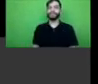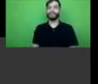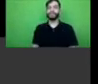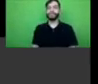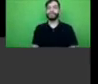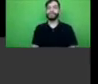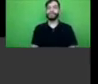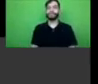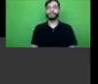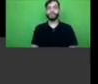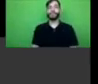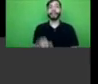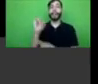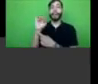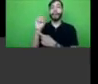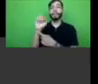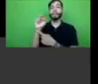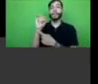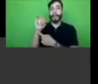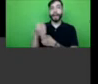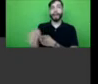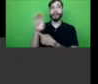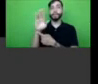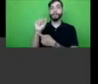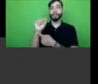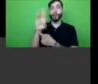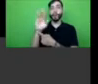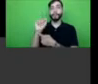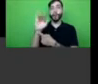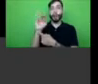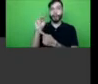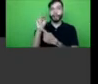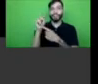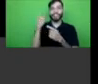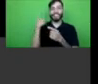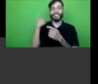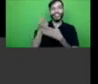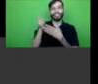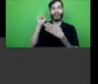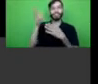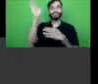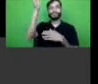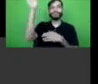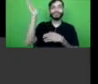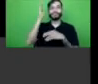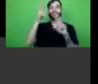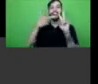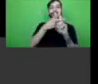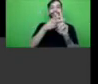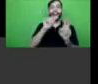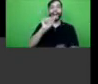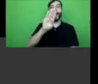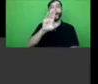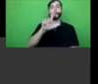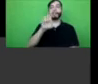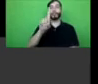Amani Barbarin, who led the first part of Crip Camp last week, started the hashtag Ableds Are